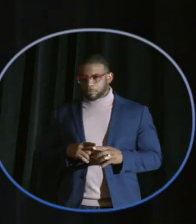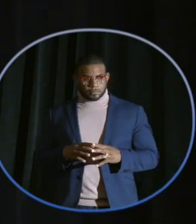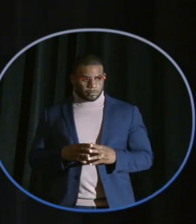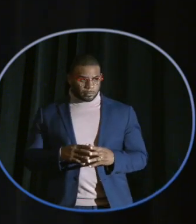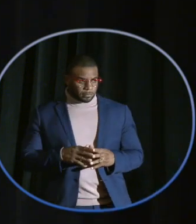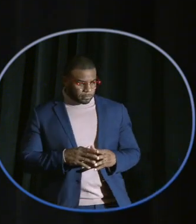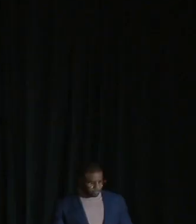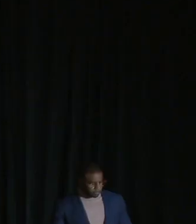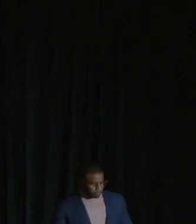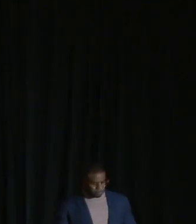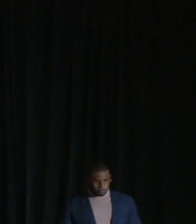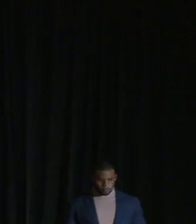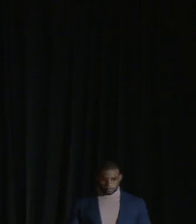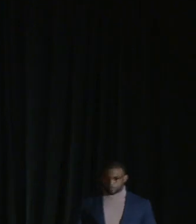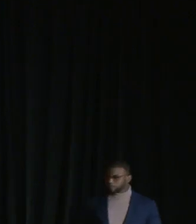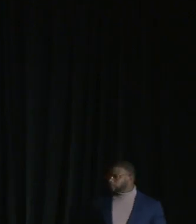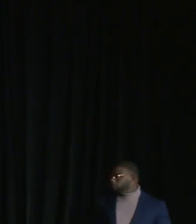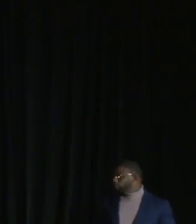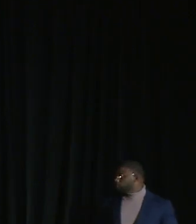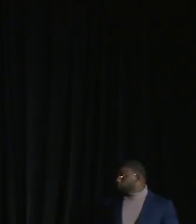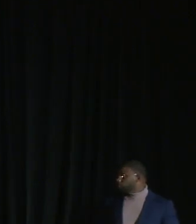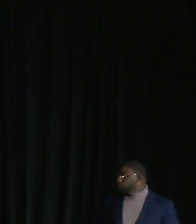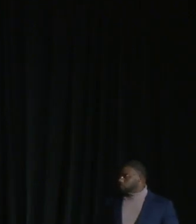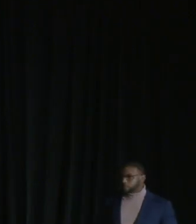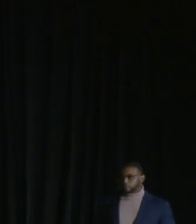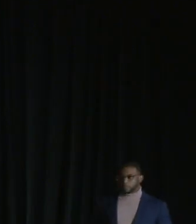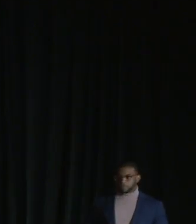you for your hard work and dedication.